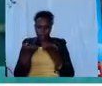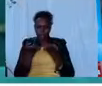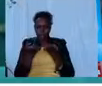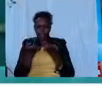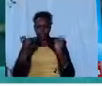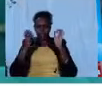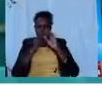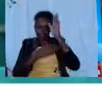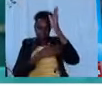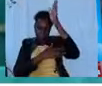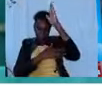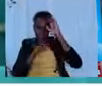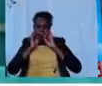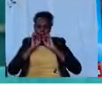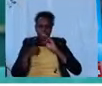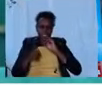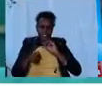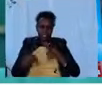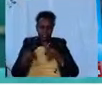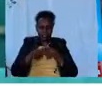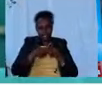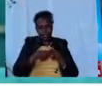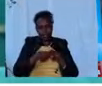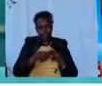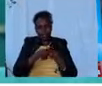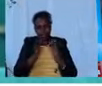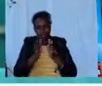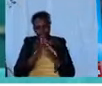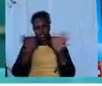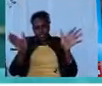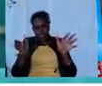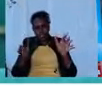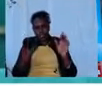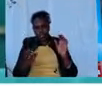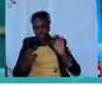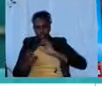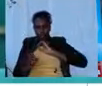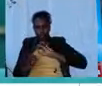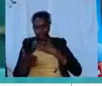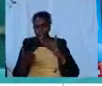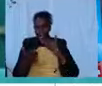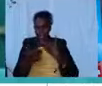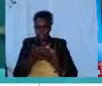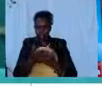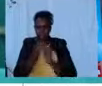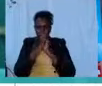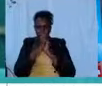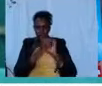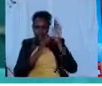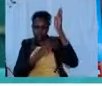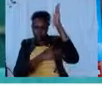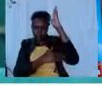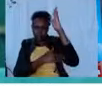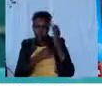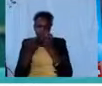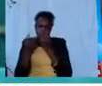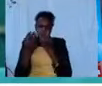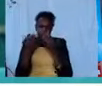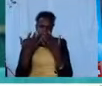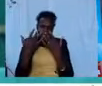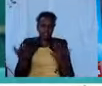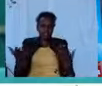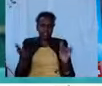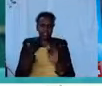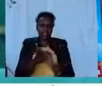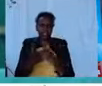Father, bless them. And Lord, may you enlarge their territories. We thank you and we worship you. There are many things that, Lord,